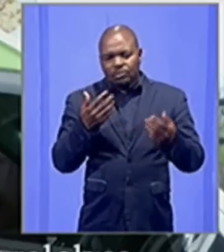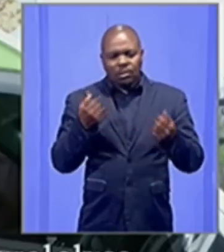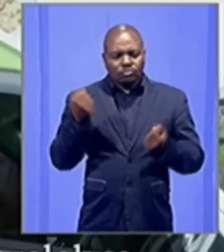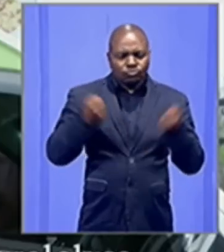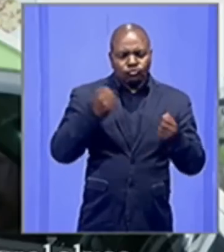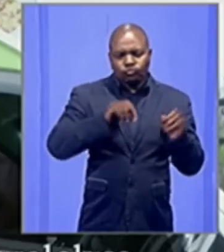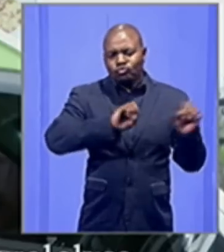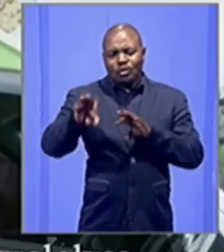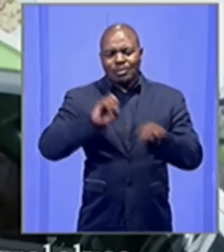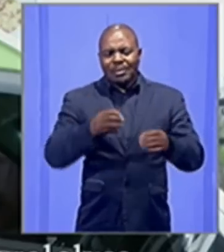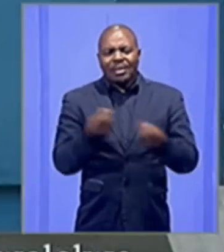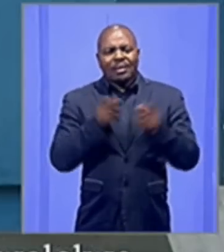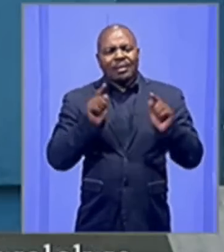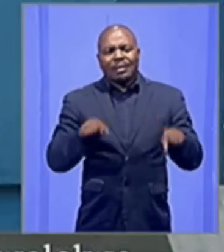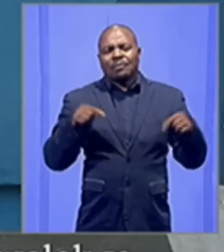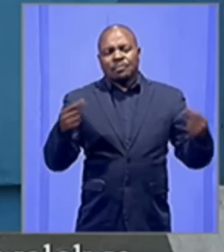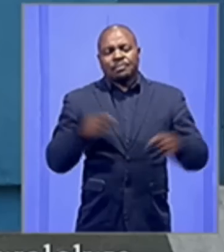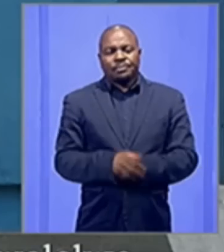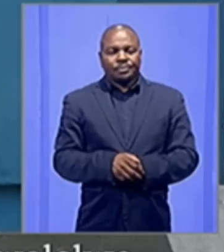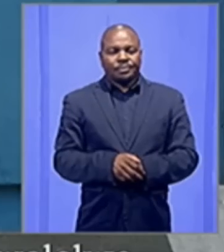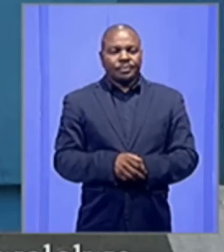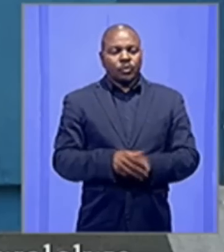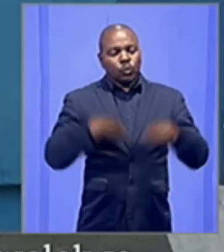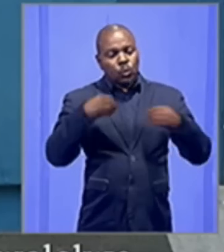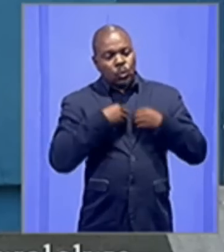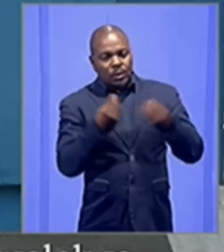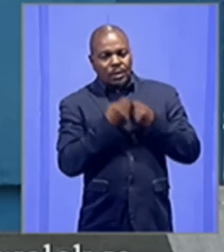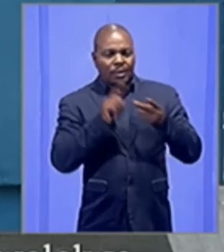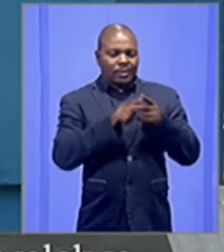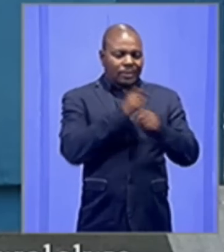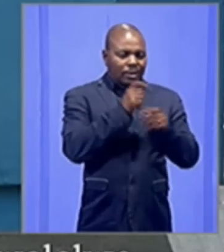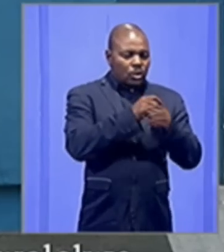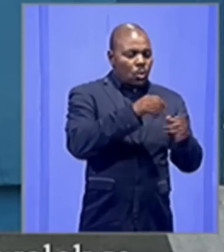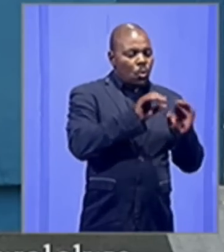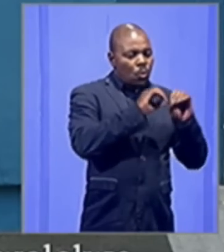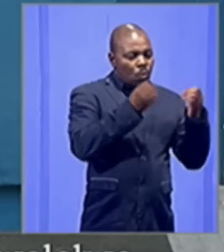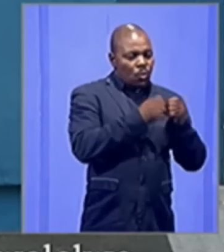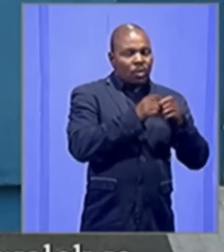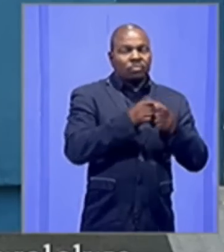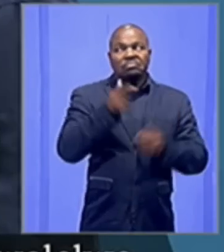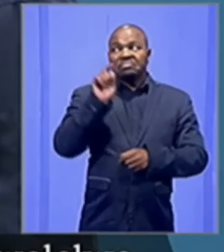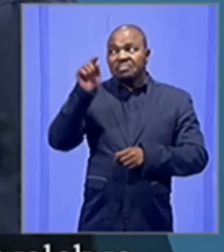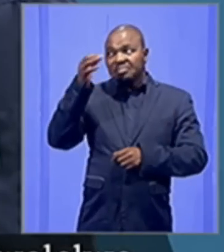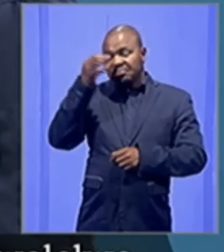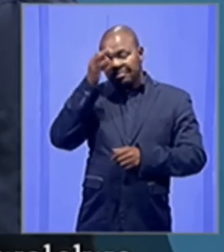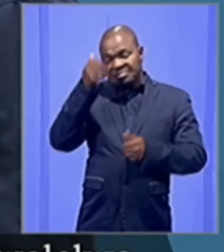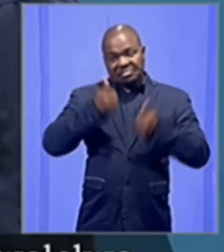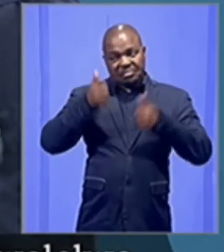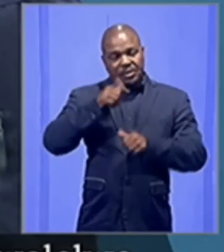lebaka la di-taxi tse. Athe borathipa le mokgatlo wa ditekesi ba qosa ba ka taolong go sa